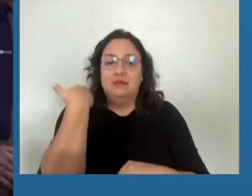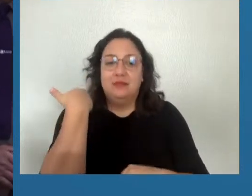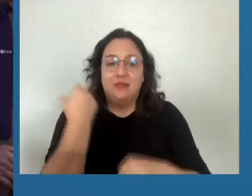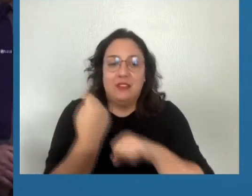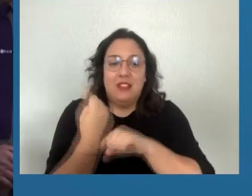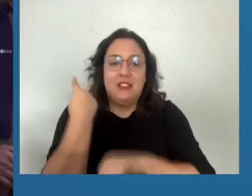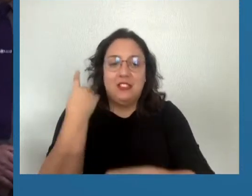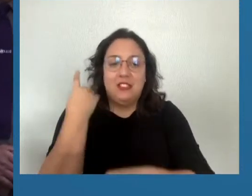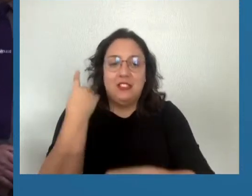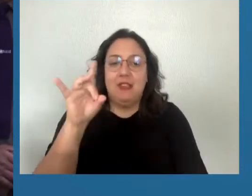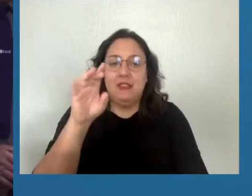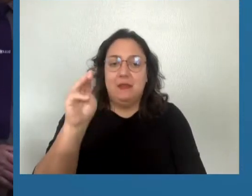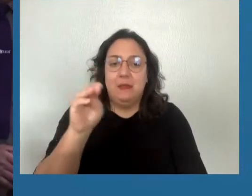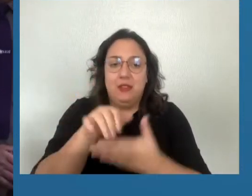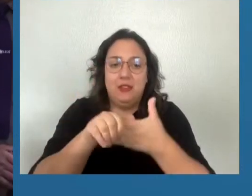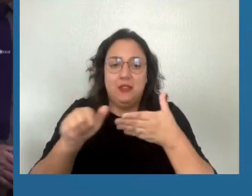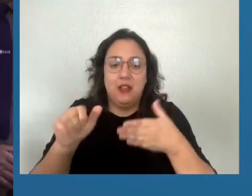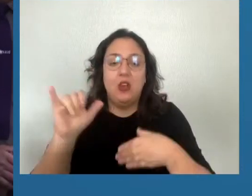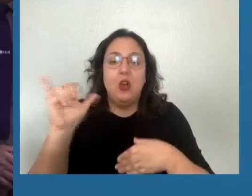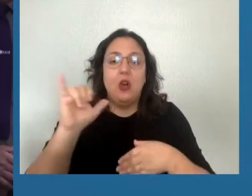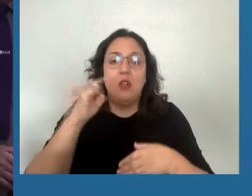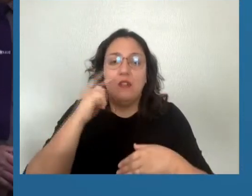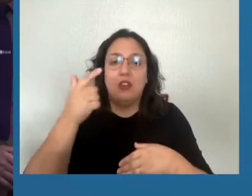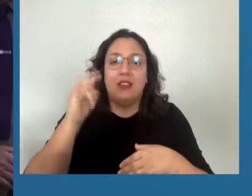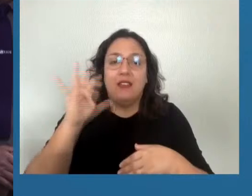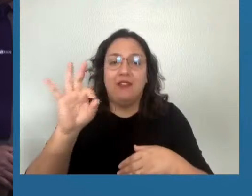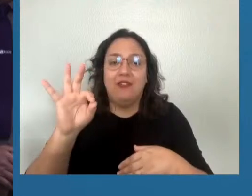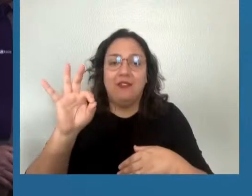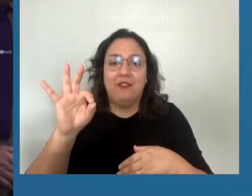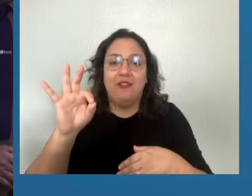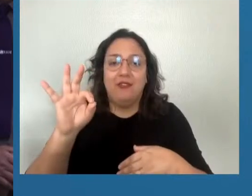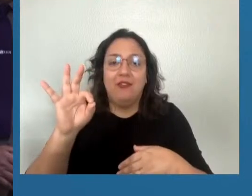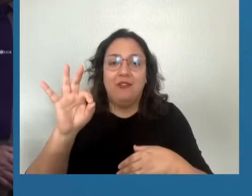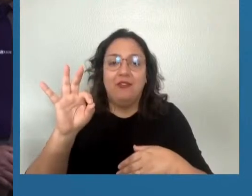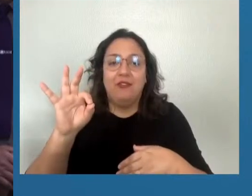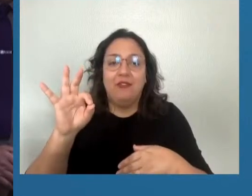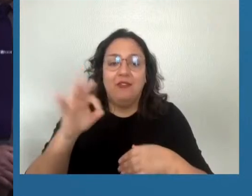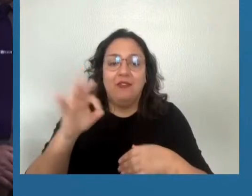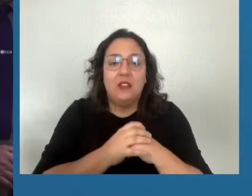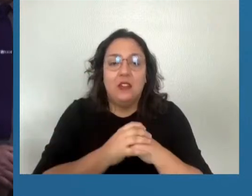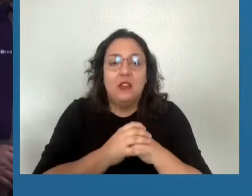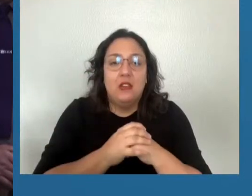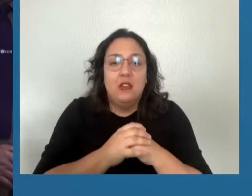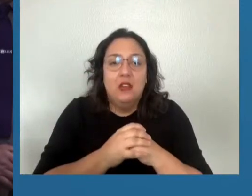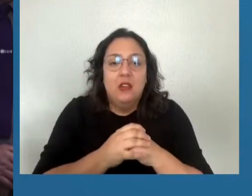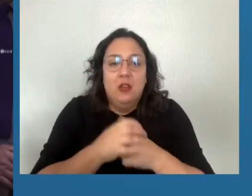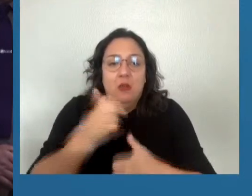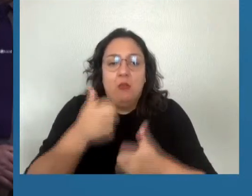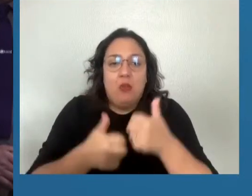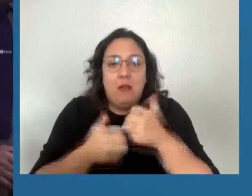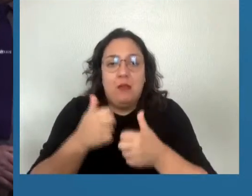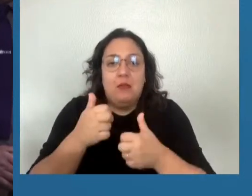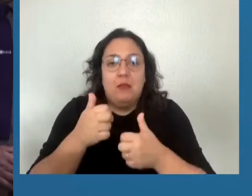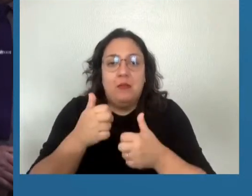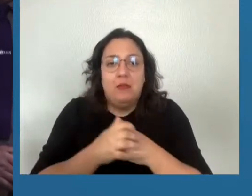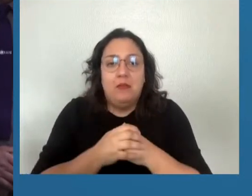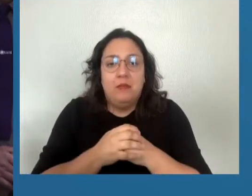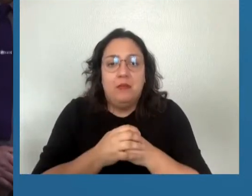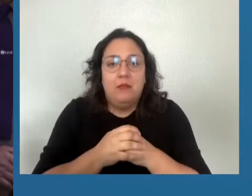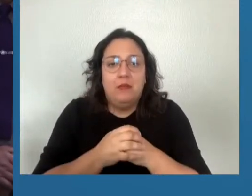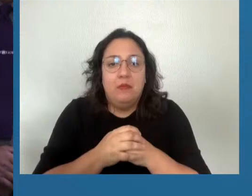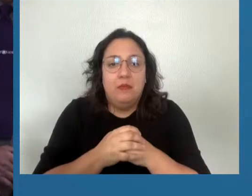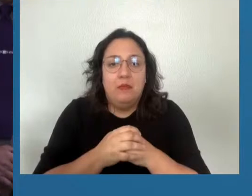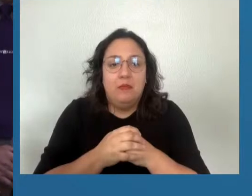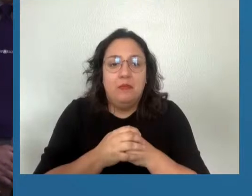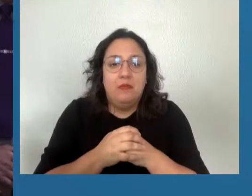This also covers our GIVE program, which is our gun-involved program to make sure we get guns off the streets. That's been successful. Our SNUG programs, to